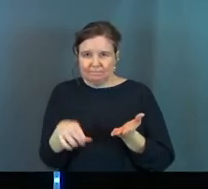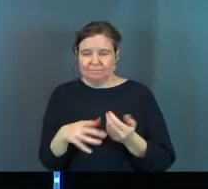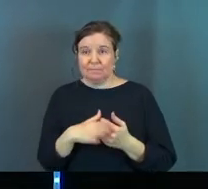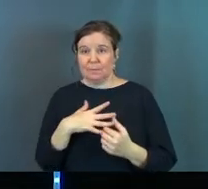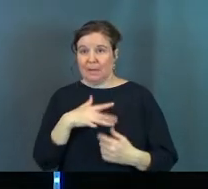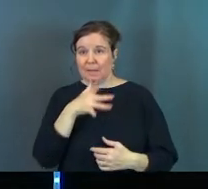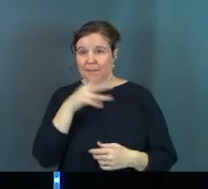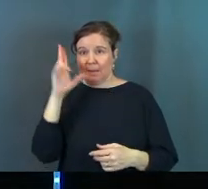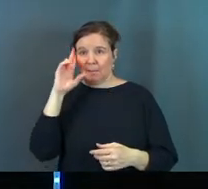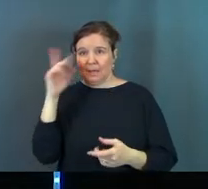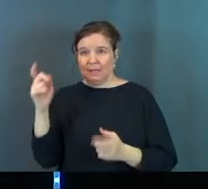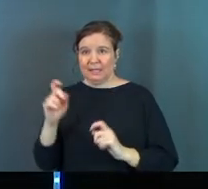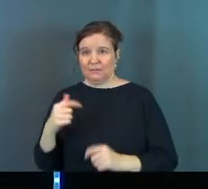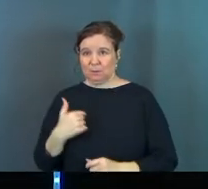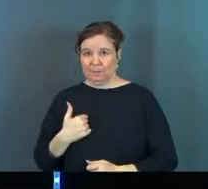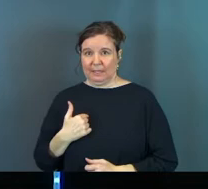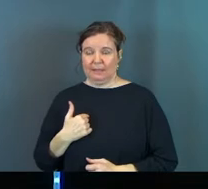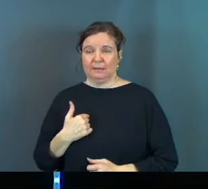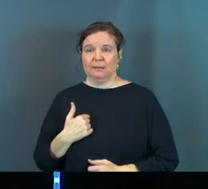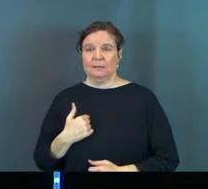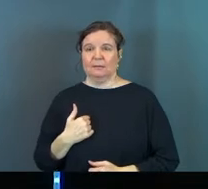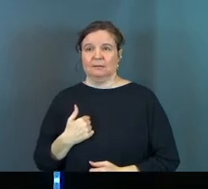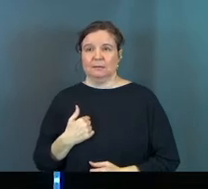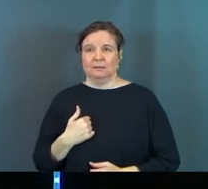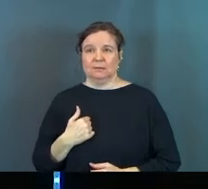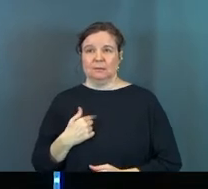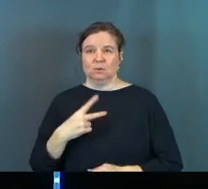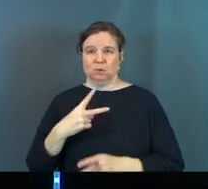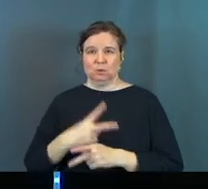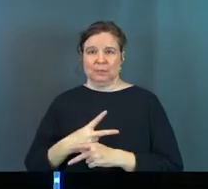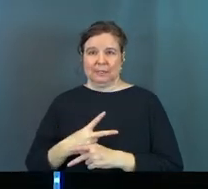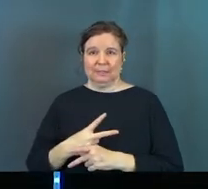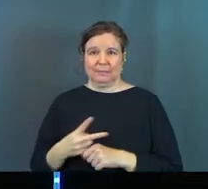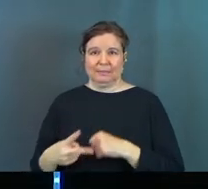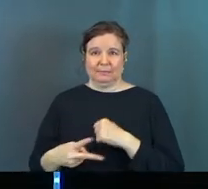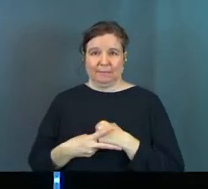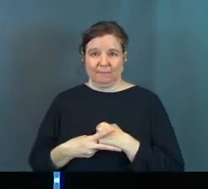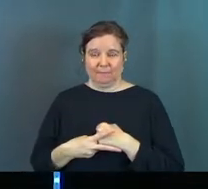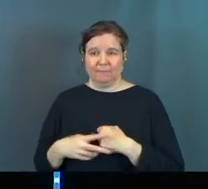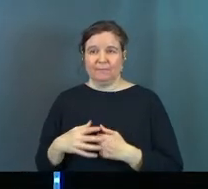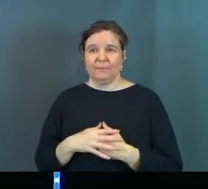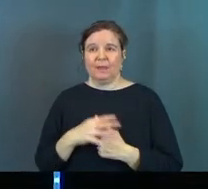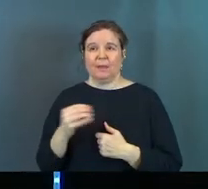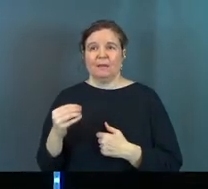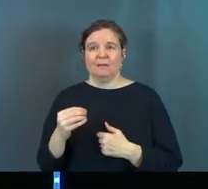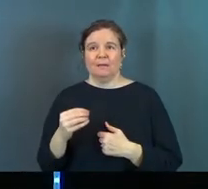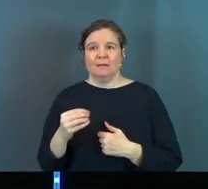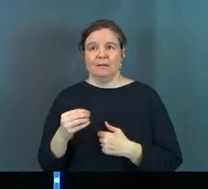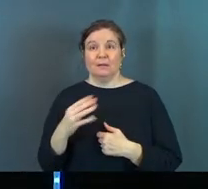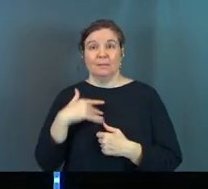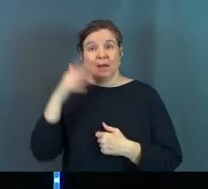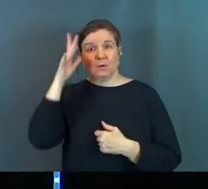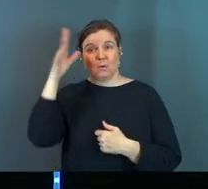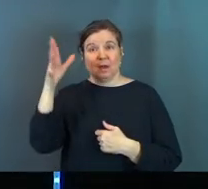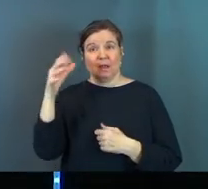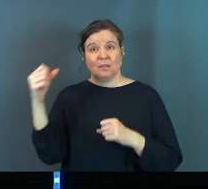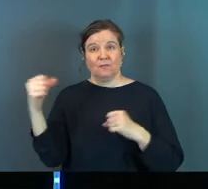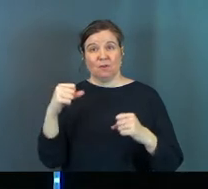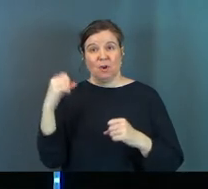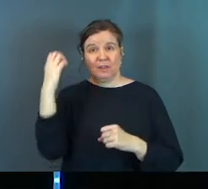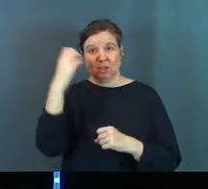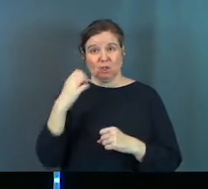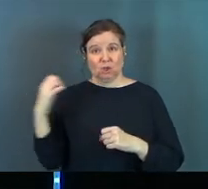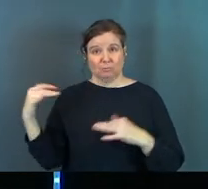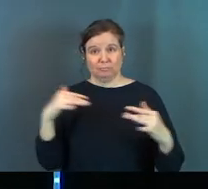And my mom and my uncle gave this to me to keep safe. And my grandfather fought in the